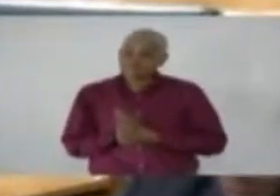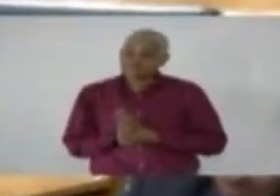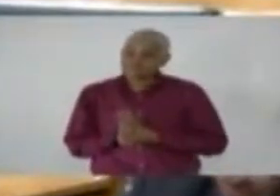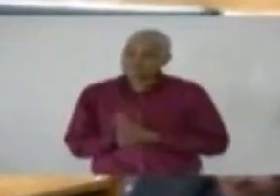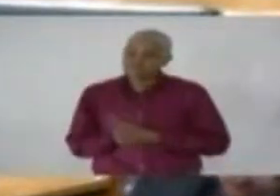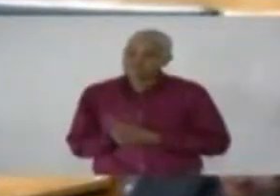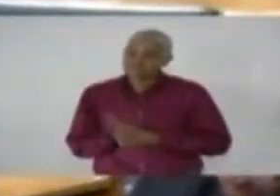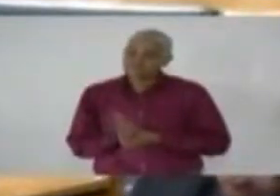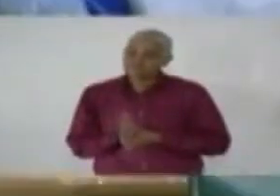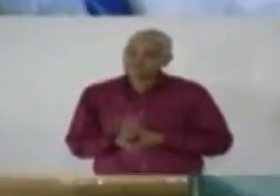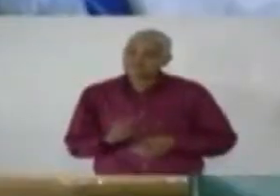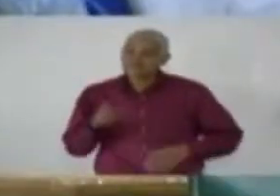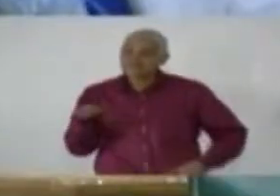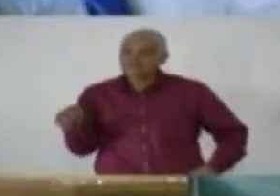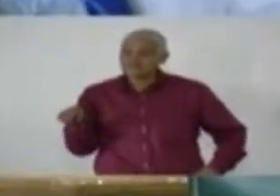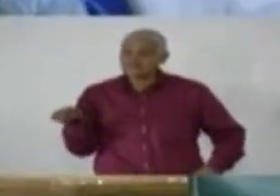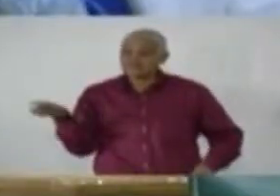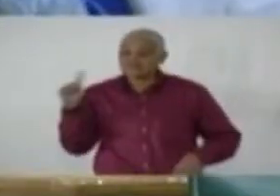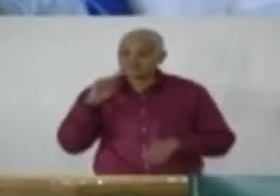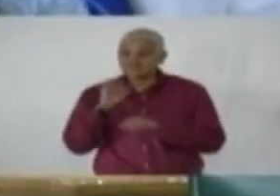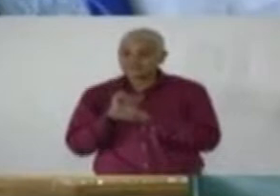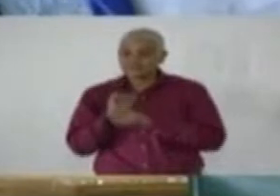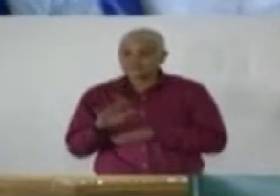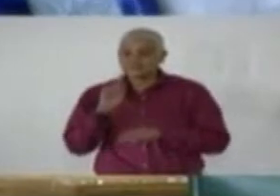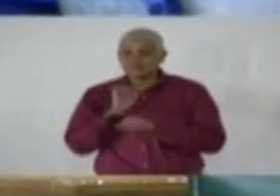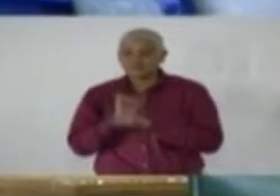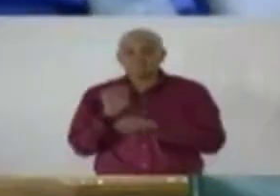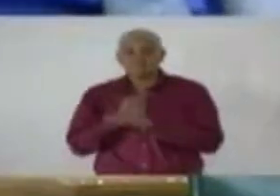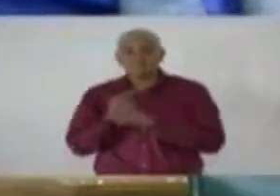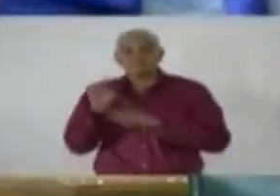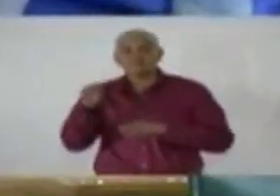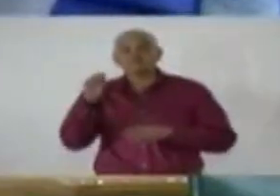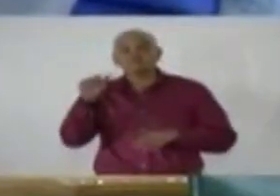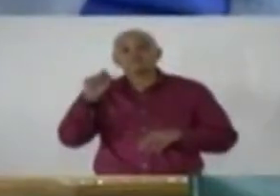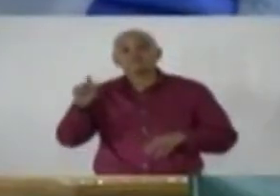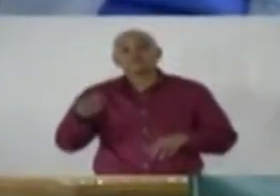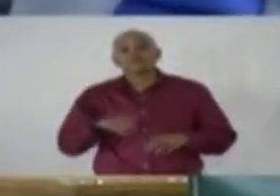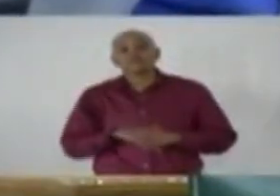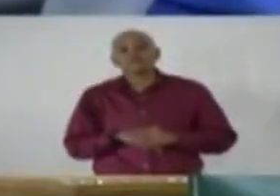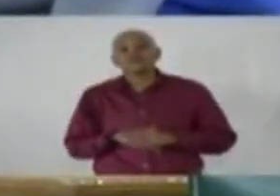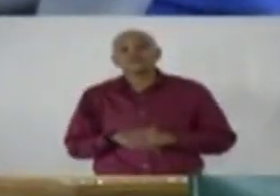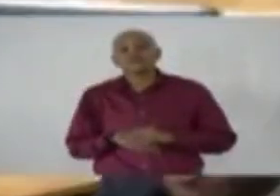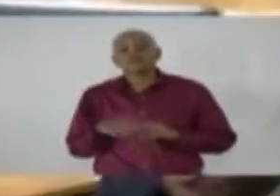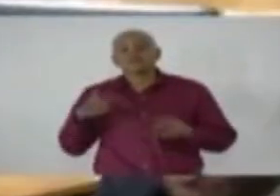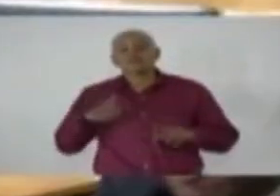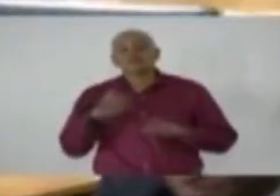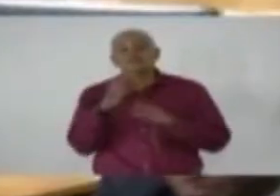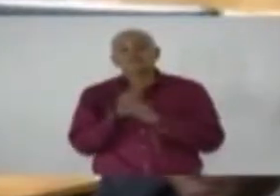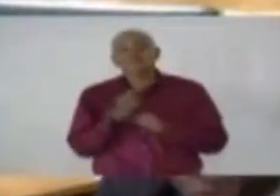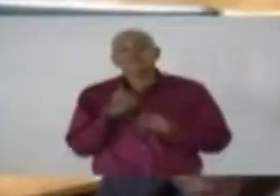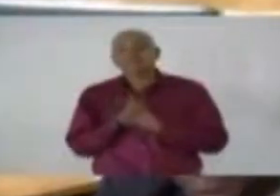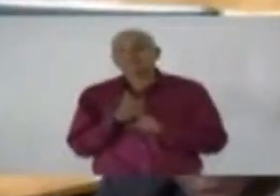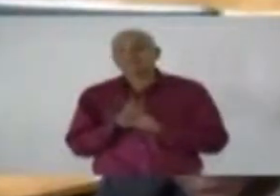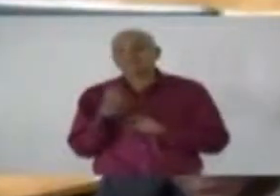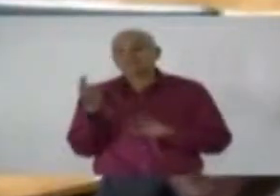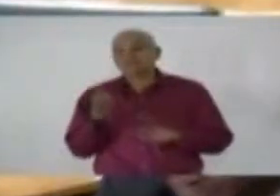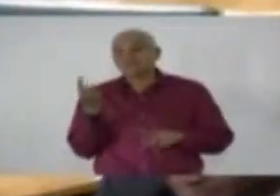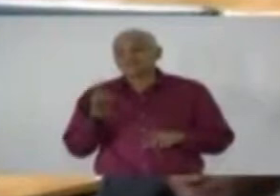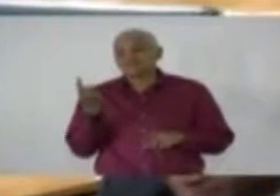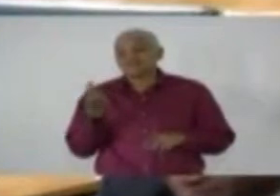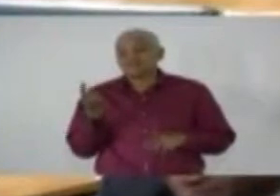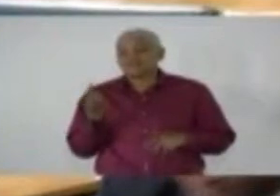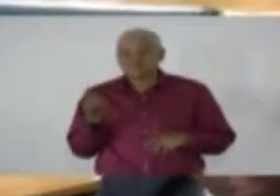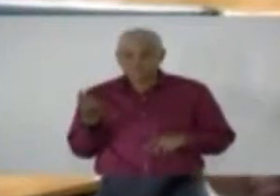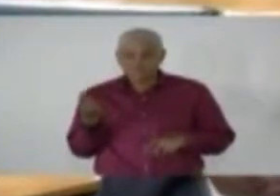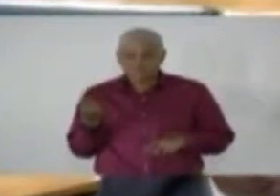the business comes from. Them the workers, them the work for business. So anyway, we also get some money in case